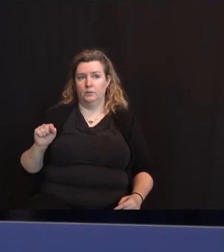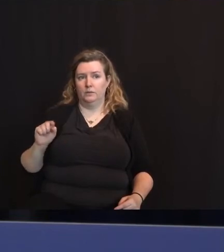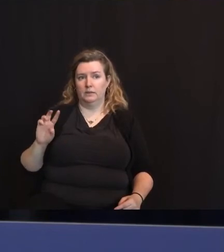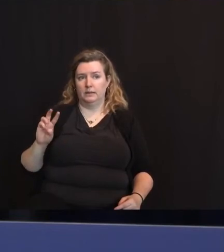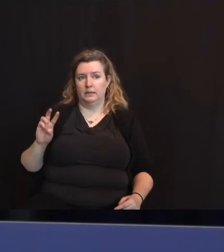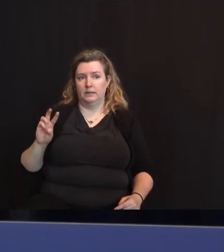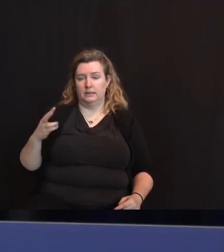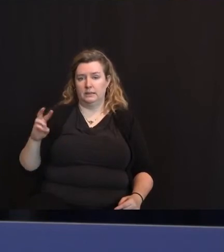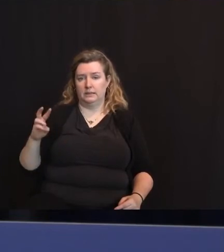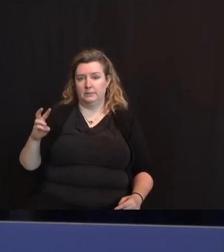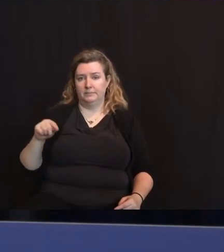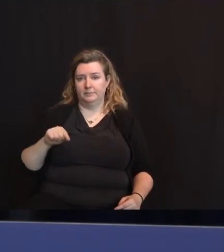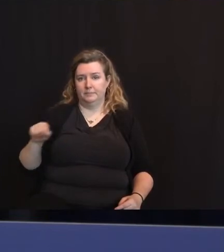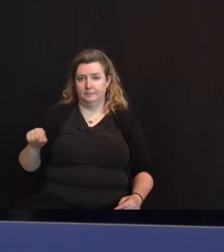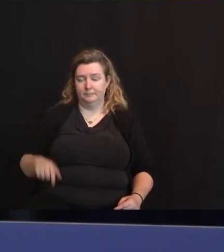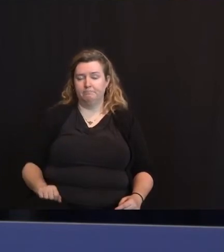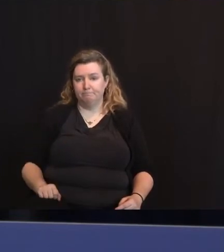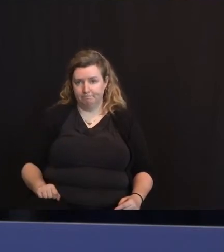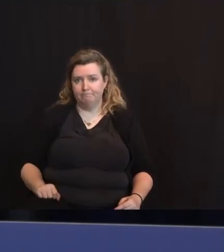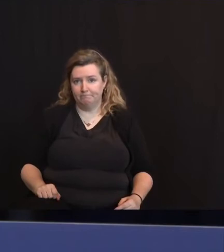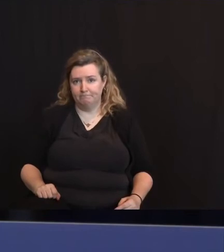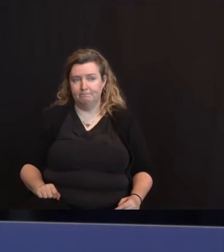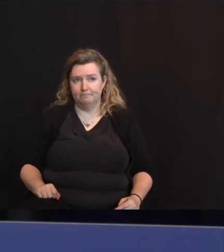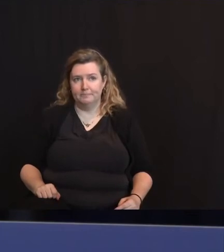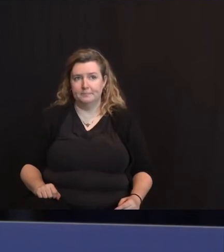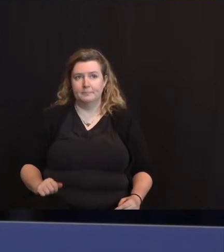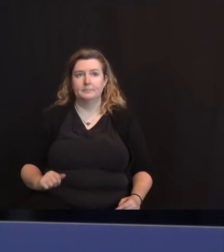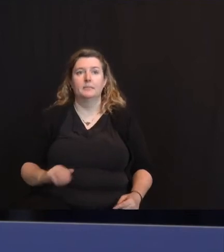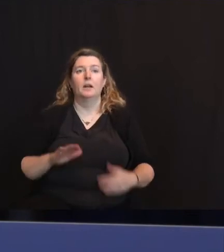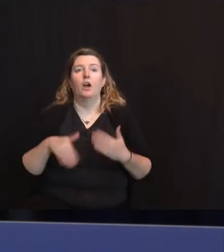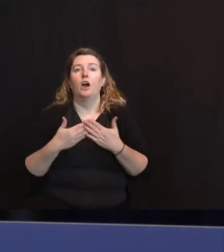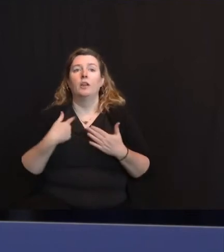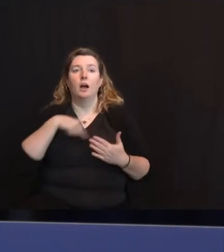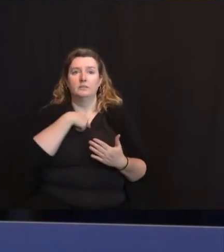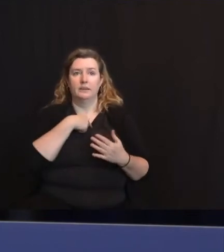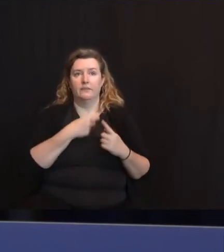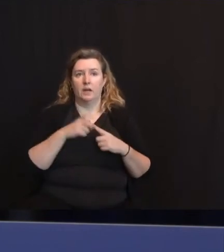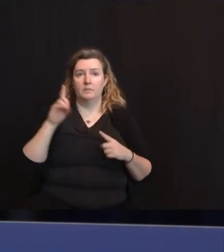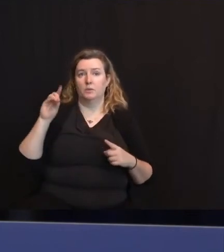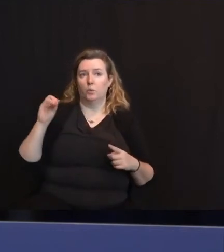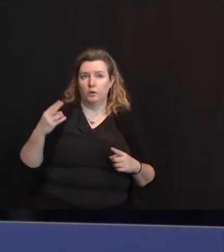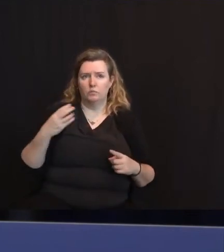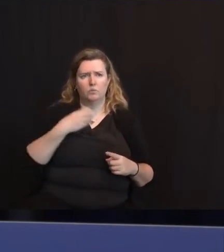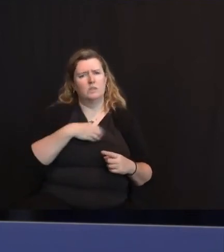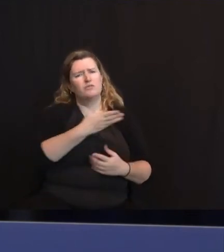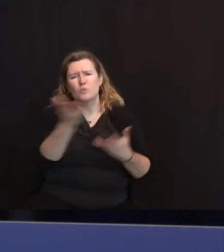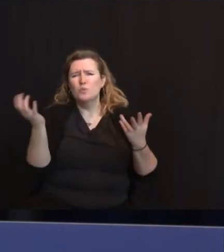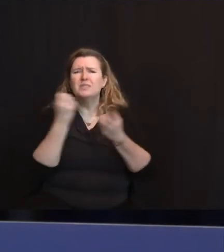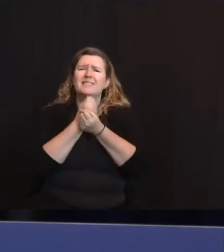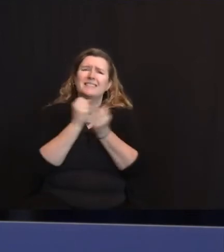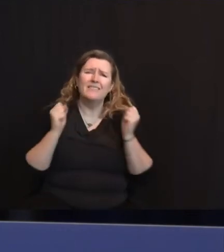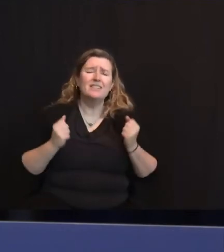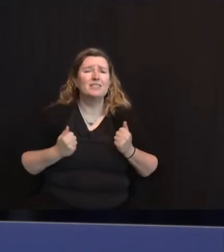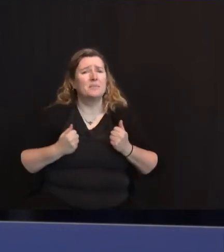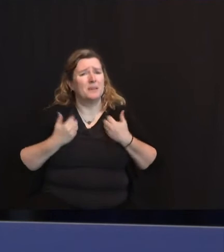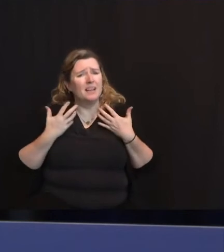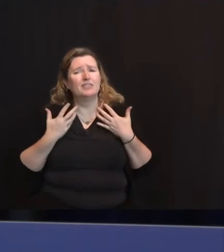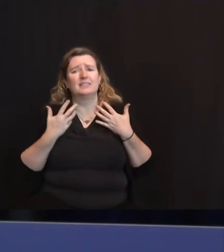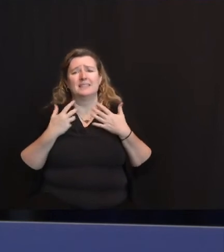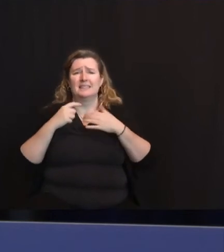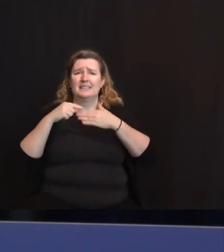15.16. All of us at the Department of Health wish you a safe and joyous season. The best gift you can give this